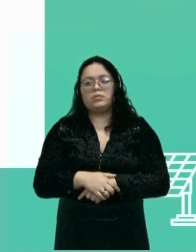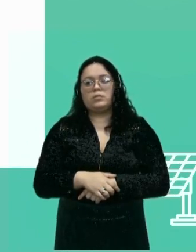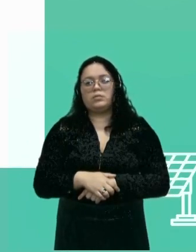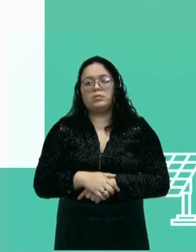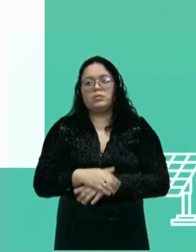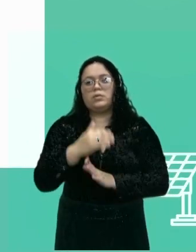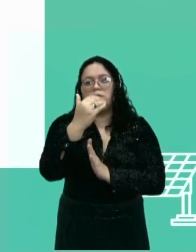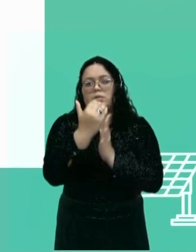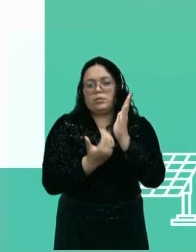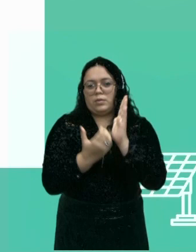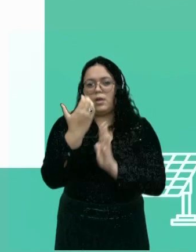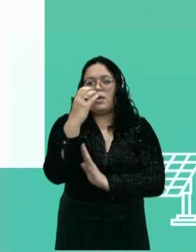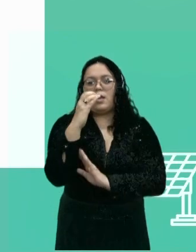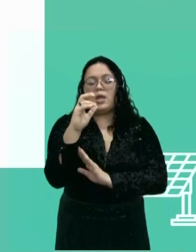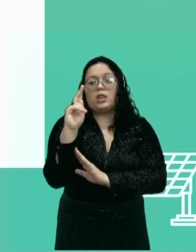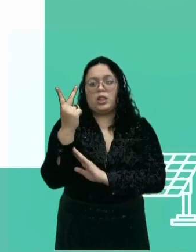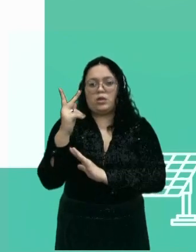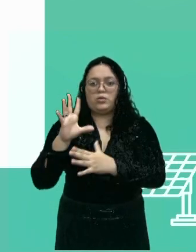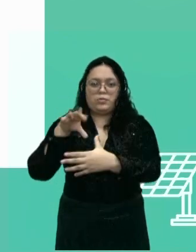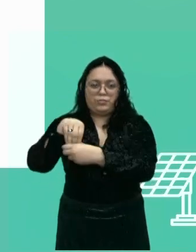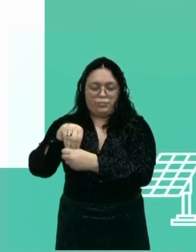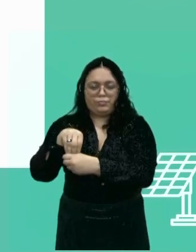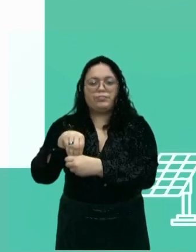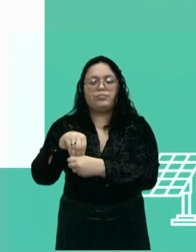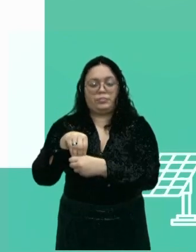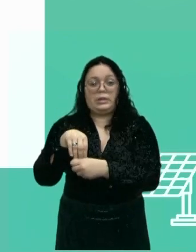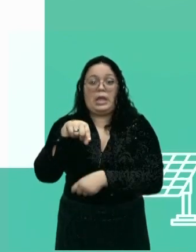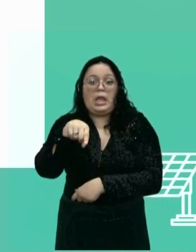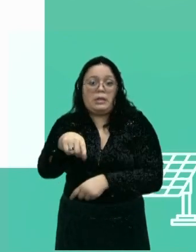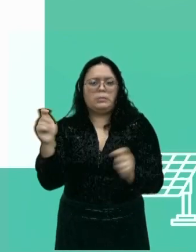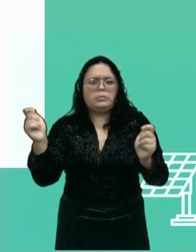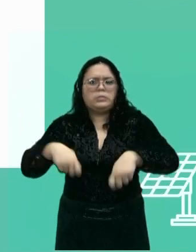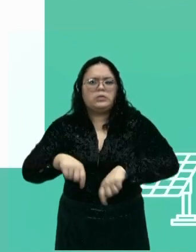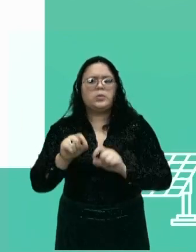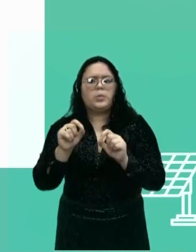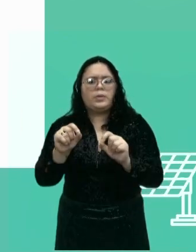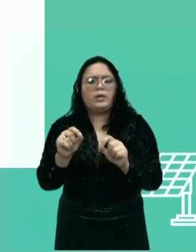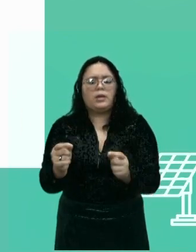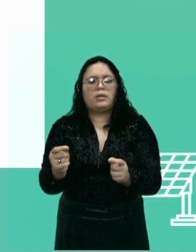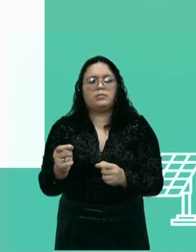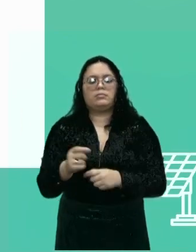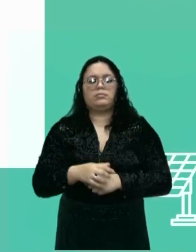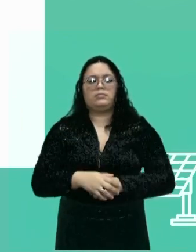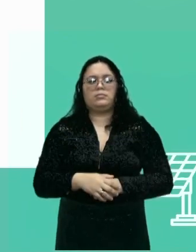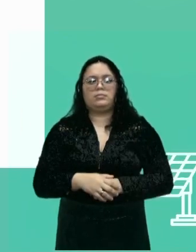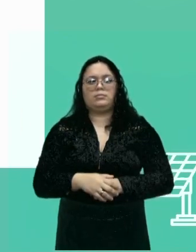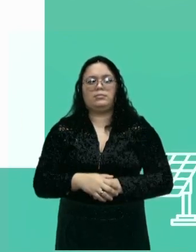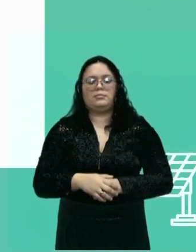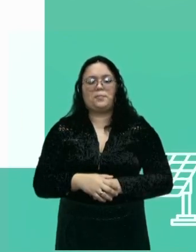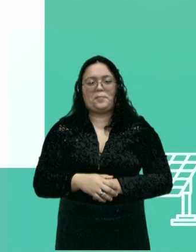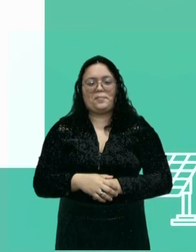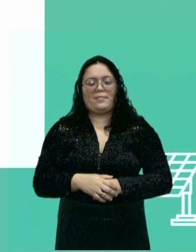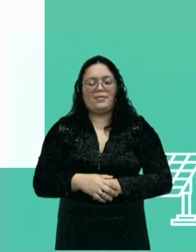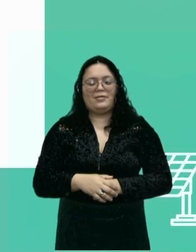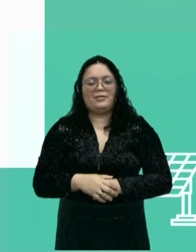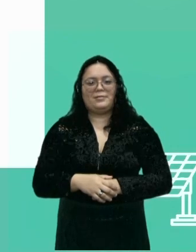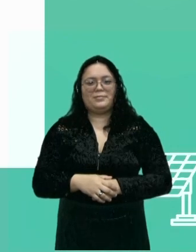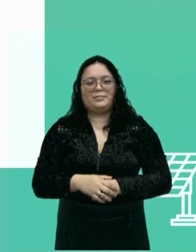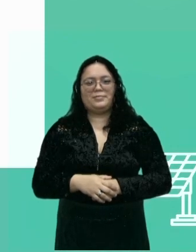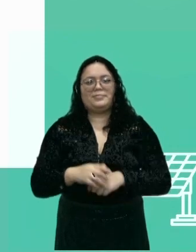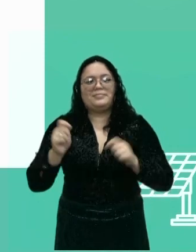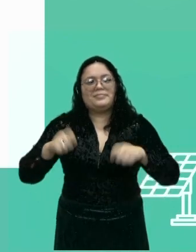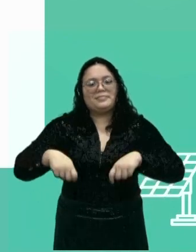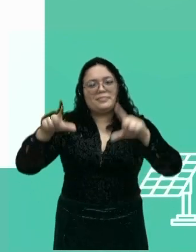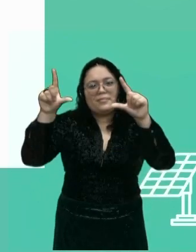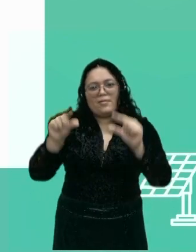network. And doing so could deliver a 7% emissions reduction on natural gas in total, and